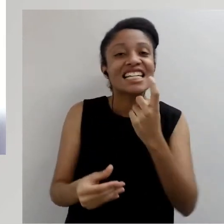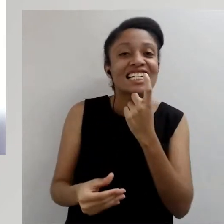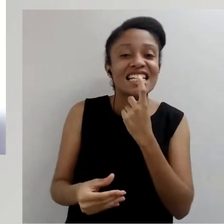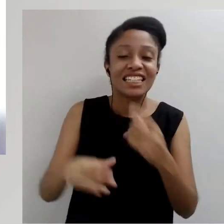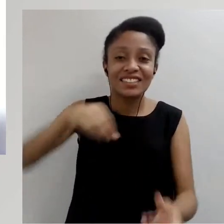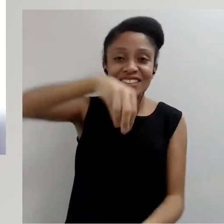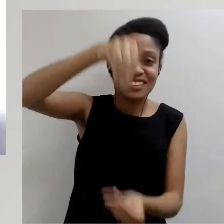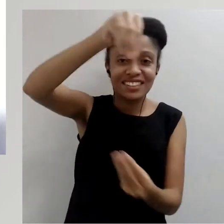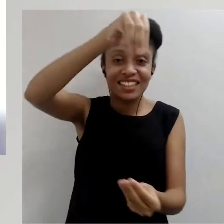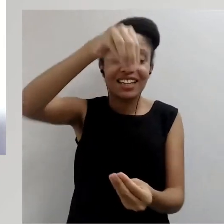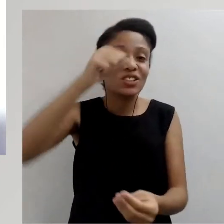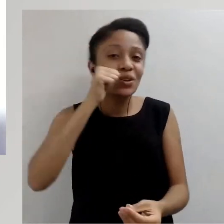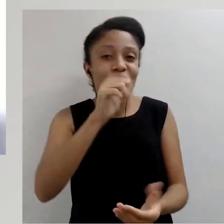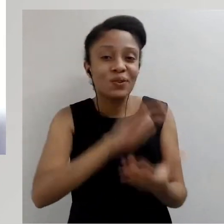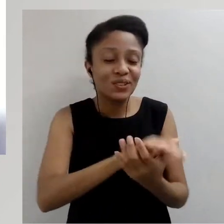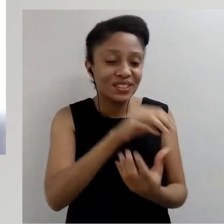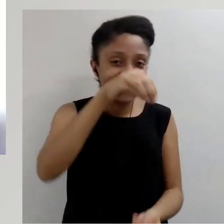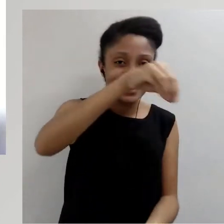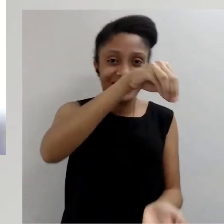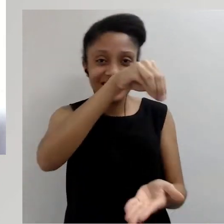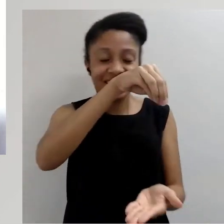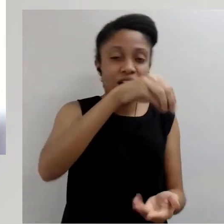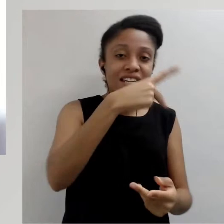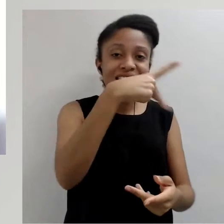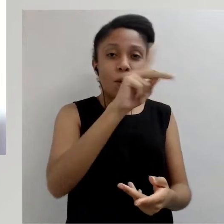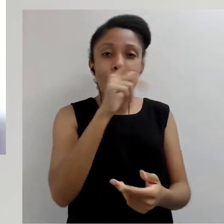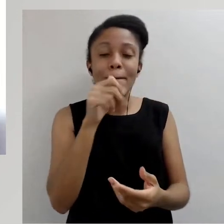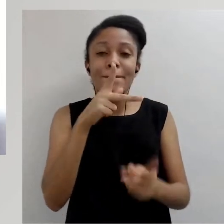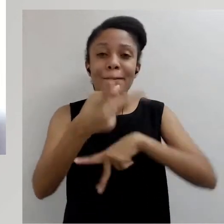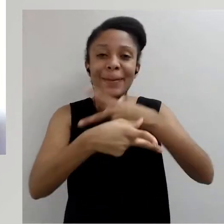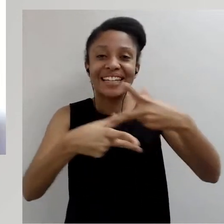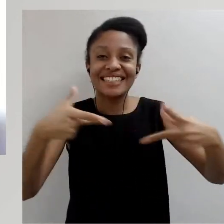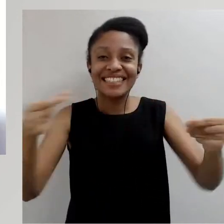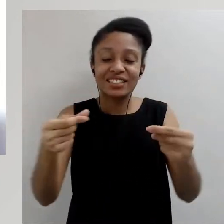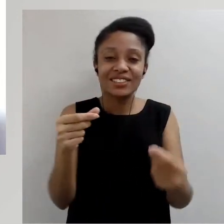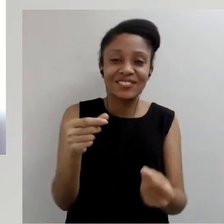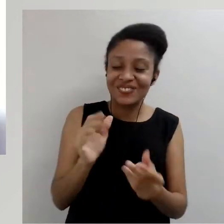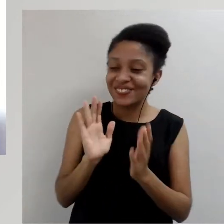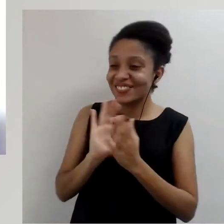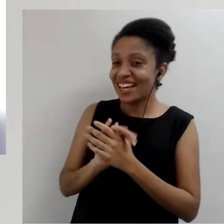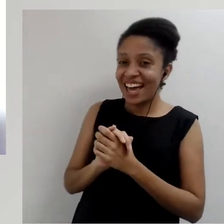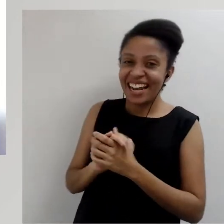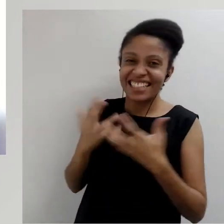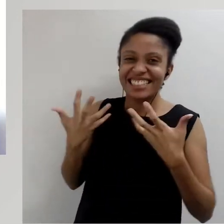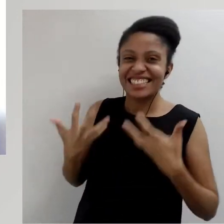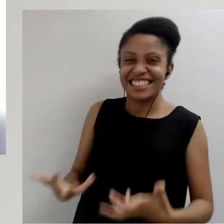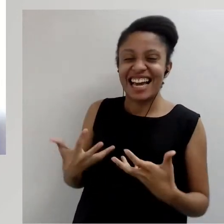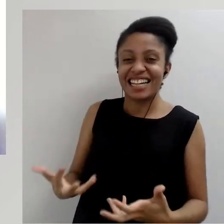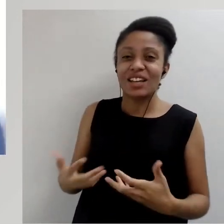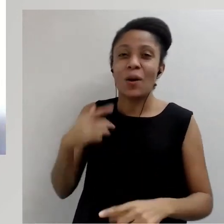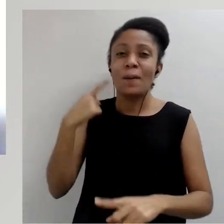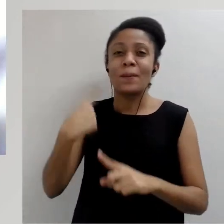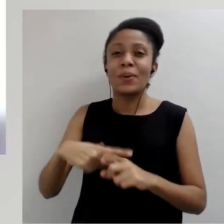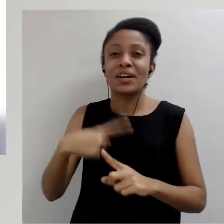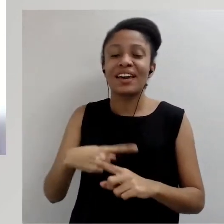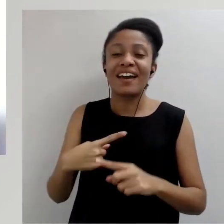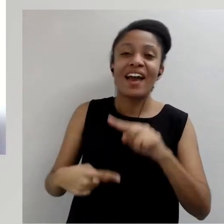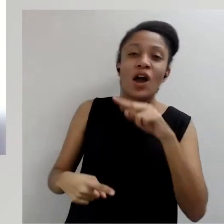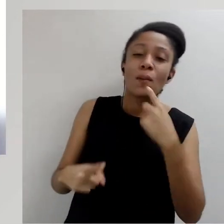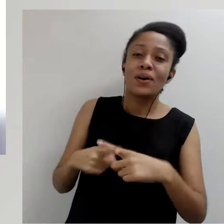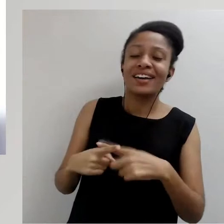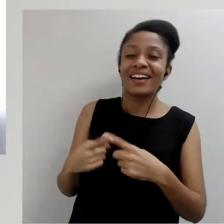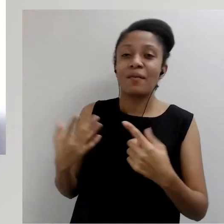bag to put the chocolate and give to your wife, hey, here's your present. She will be really sad